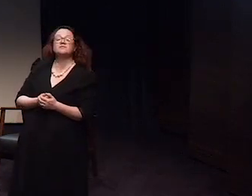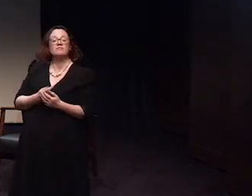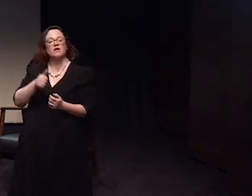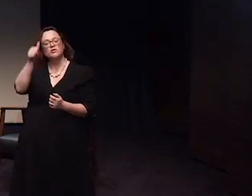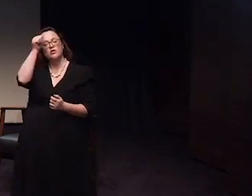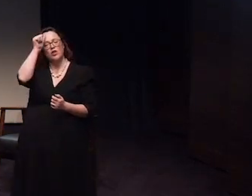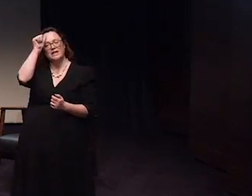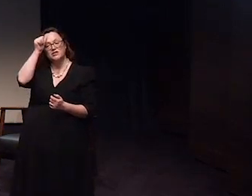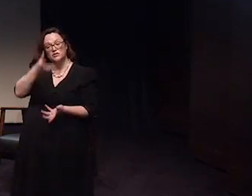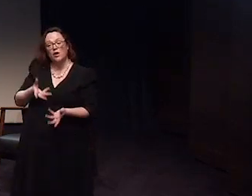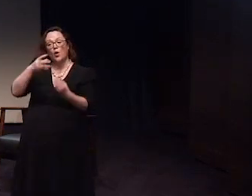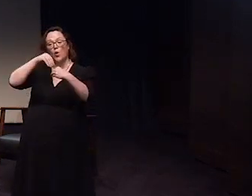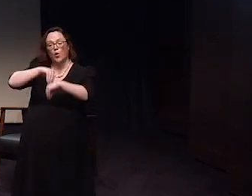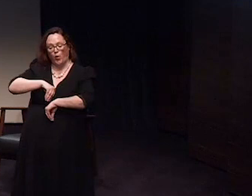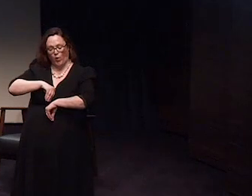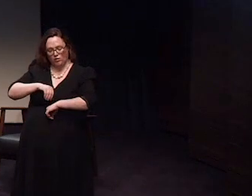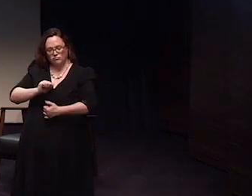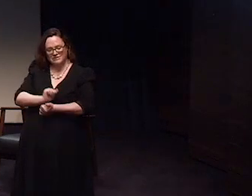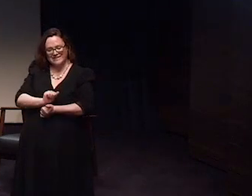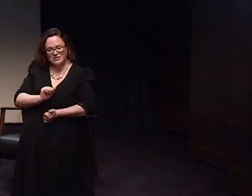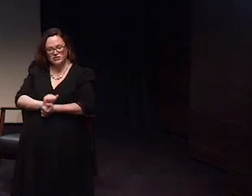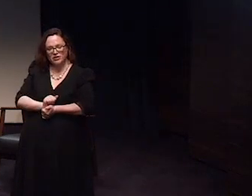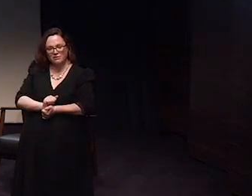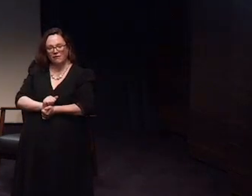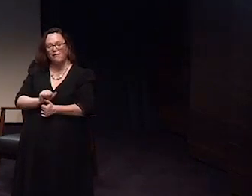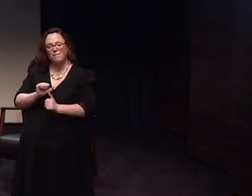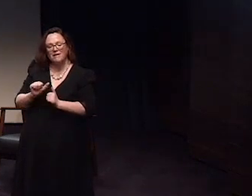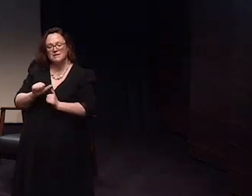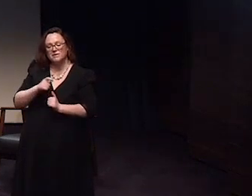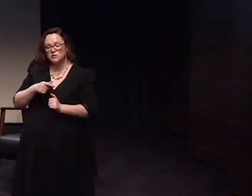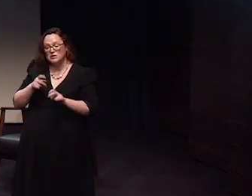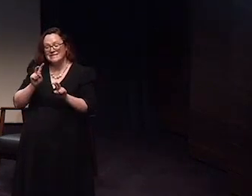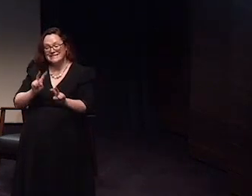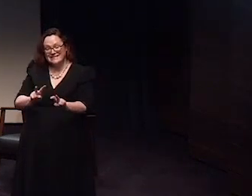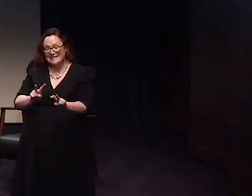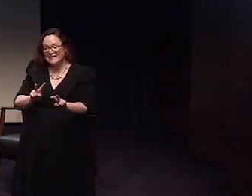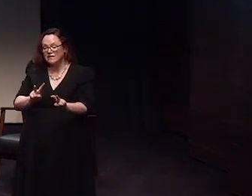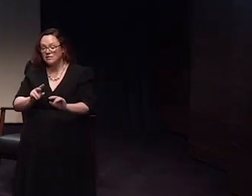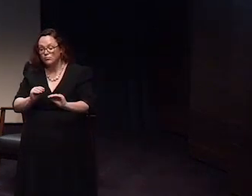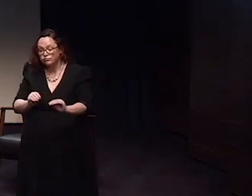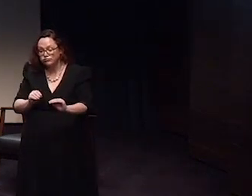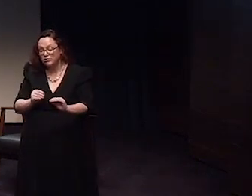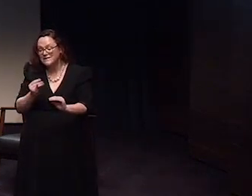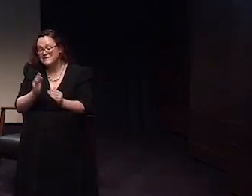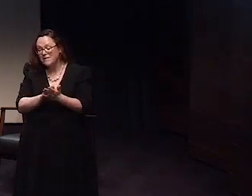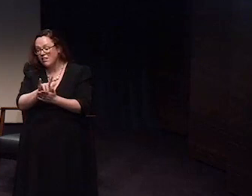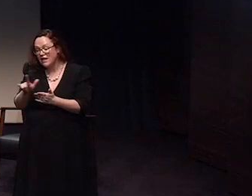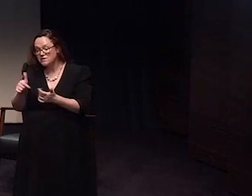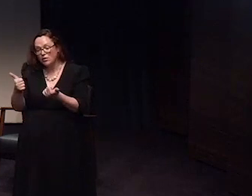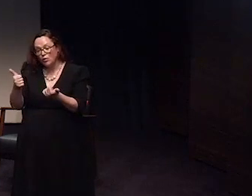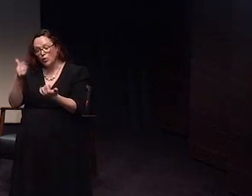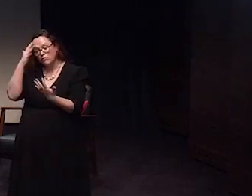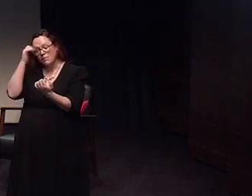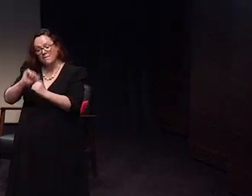learning from first aid training is forgotten after 6 months. And high fidelity simulation training shows